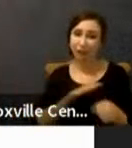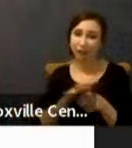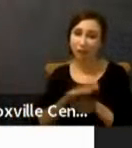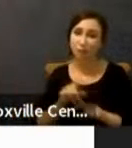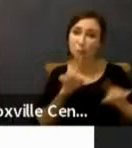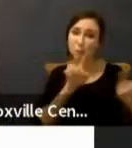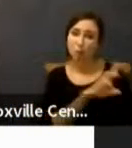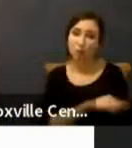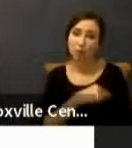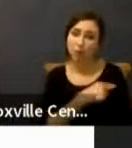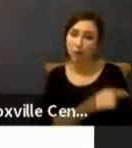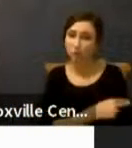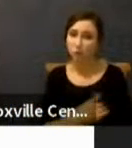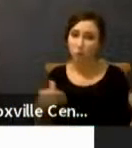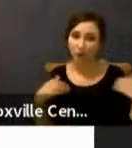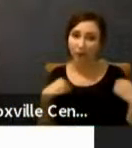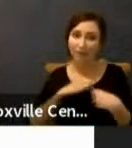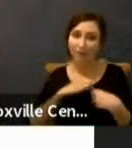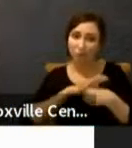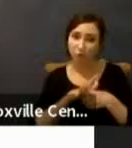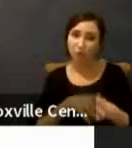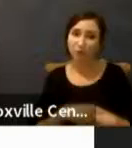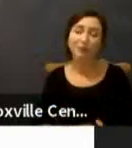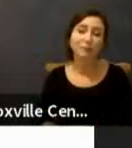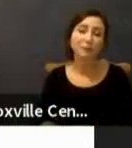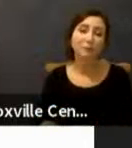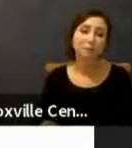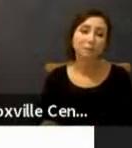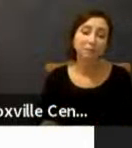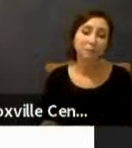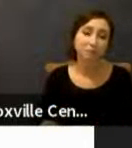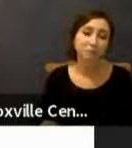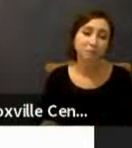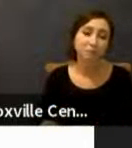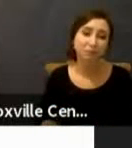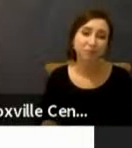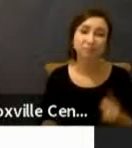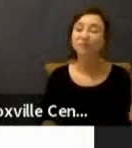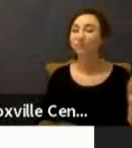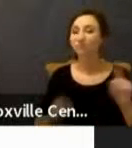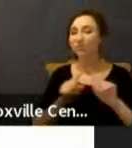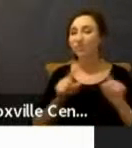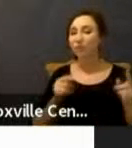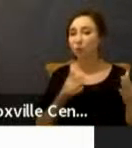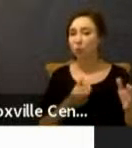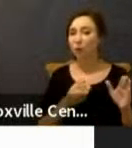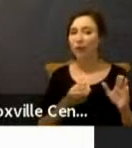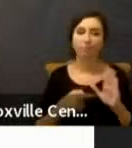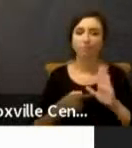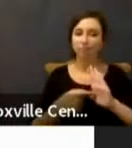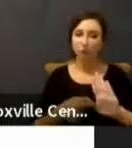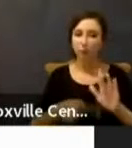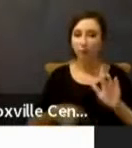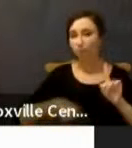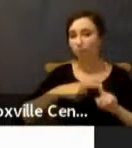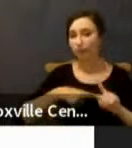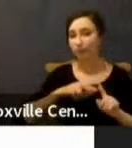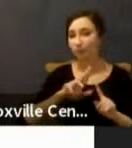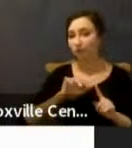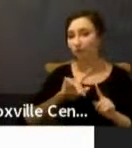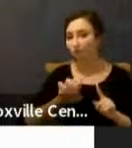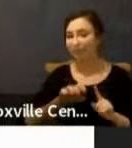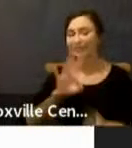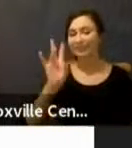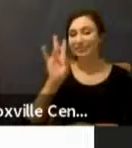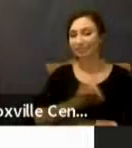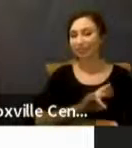with COVID-19. Next slide, please. So this is just another way of depicting positivity rate. This is our 7-day positivity rate,